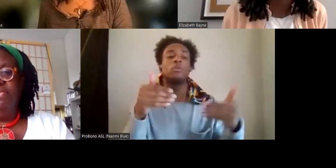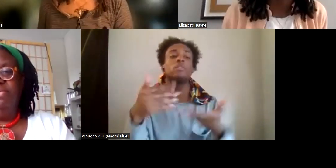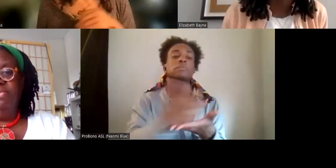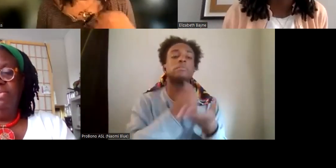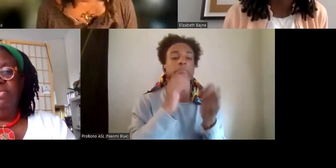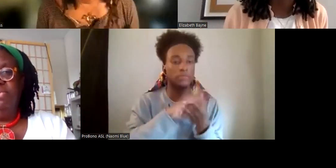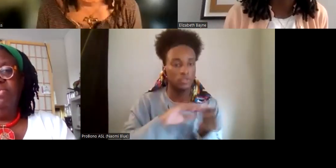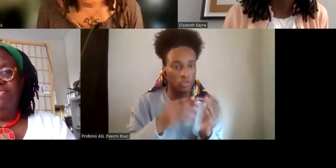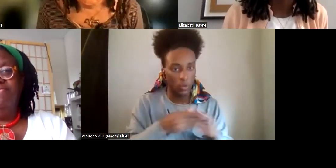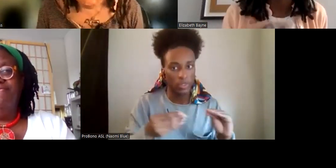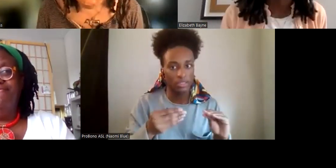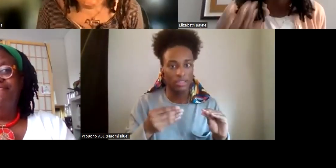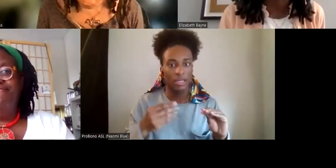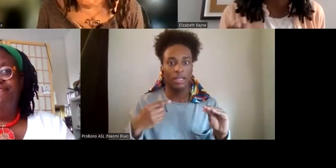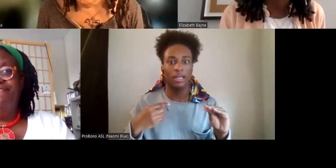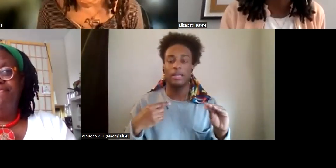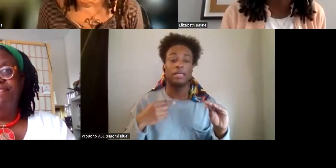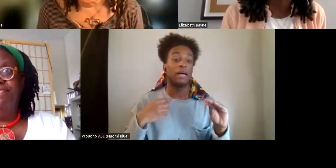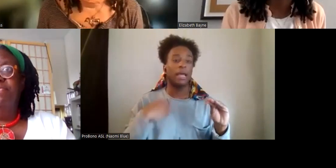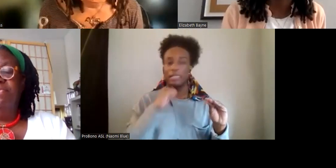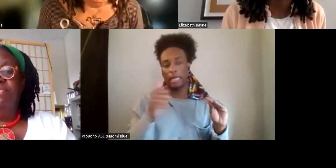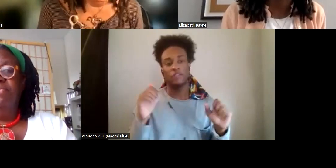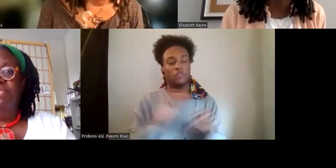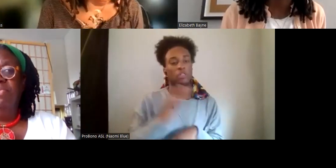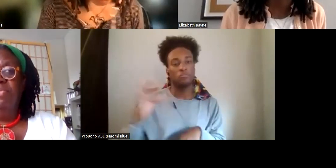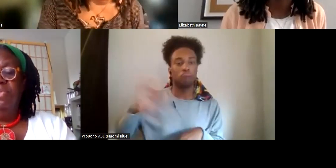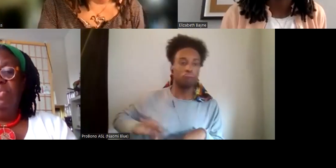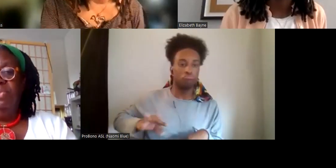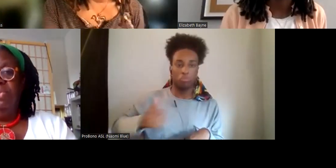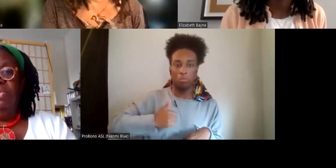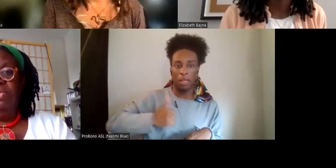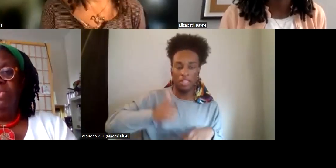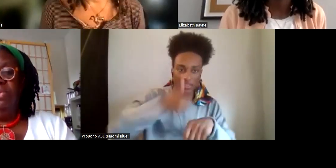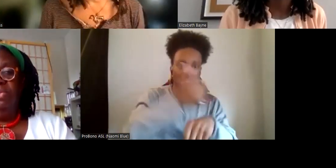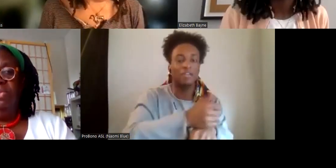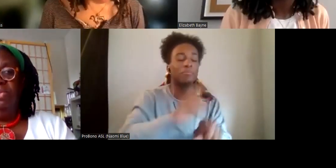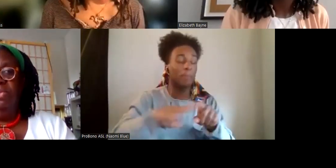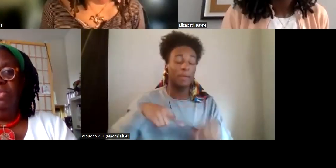seen in years. And so you never know how your film's going to have an impact, but